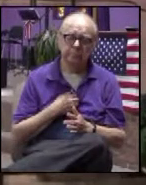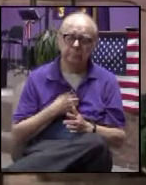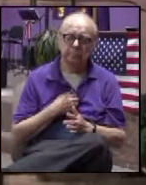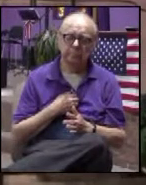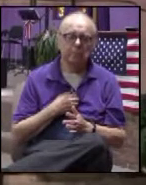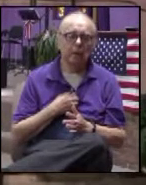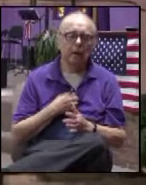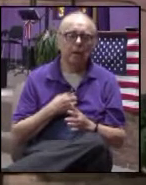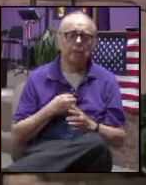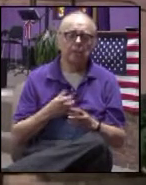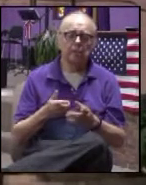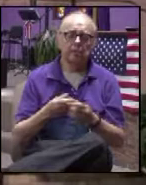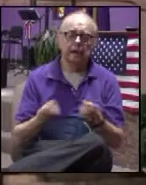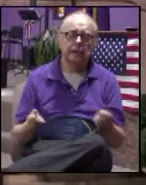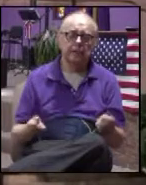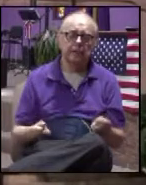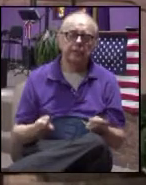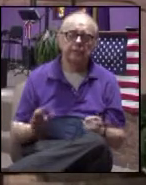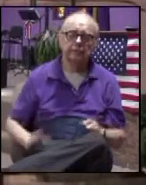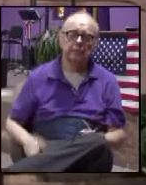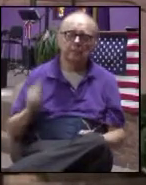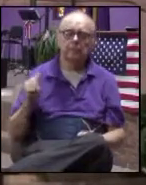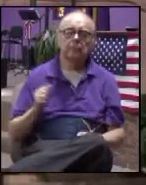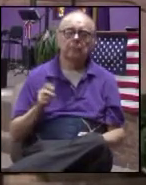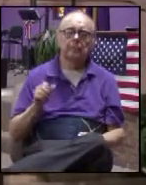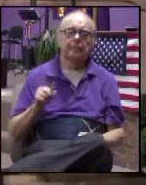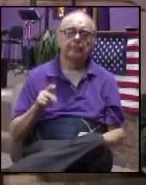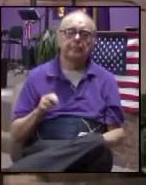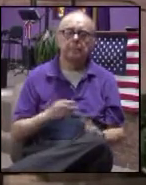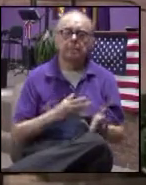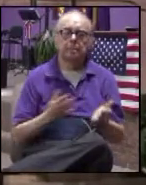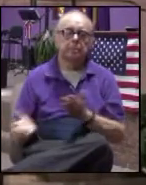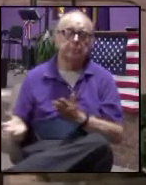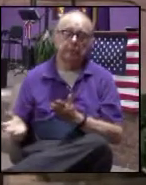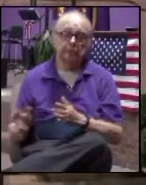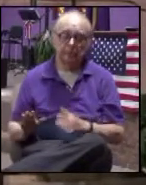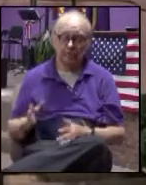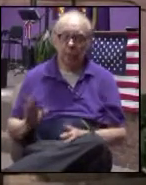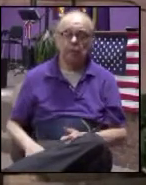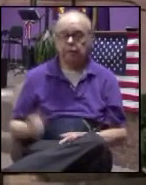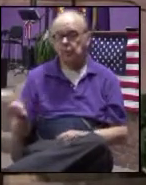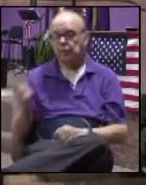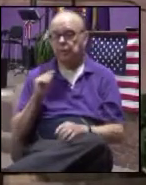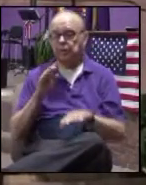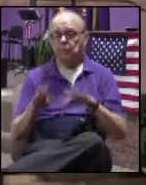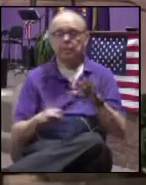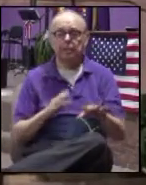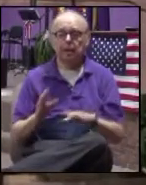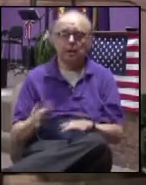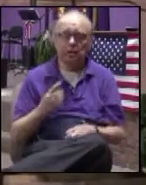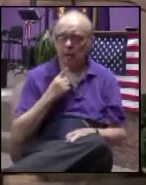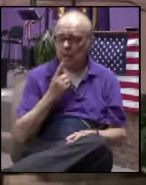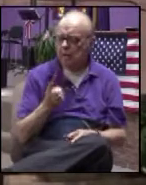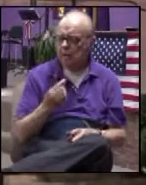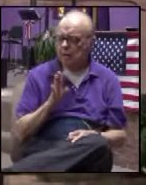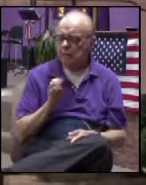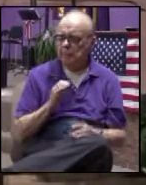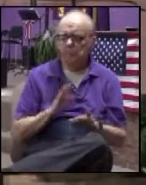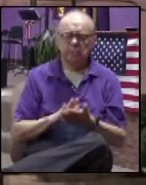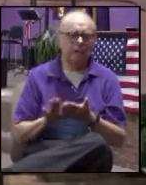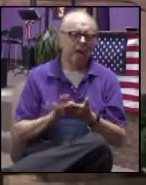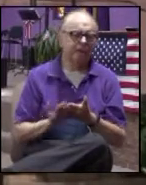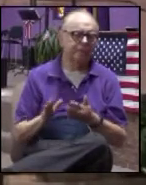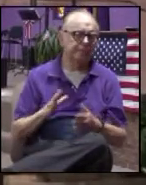park. And so they decide to just bring their dogs over here and walk them. And so I was trying to be really nice and polite,